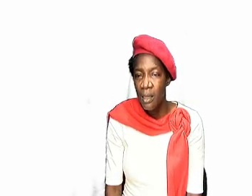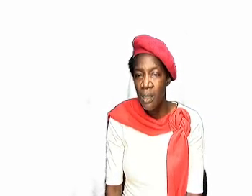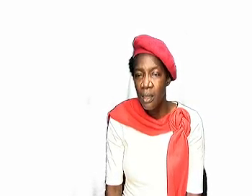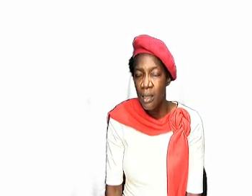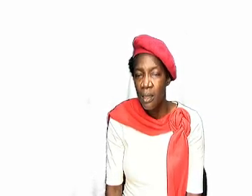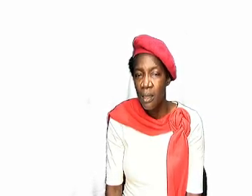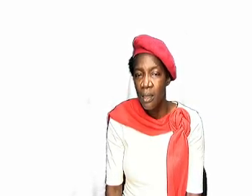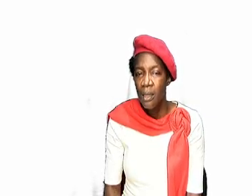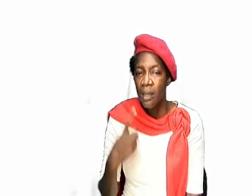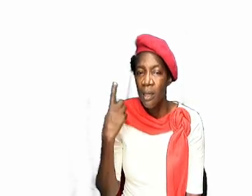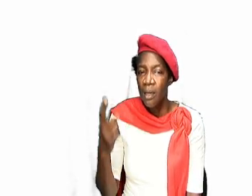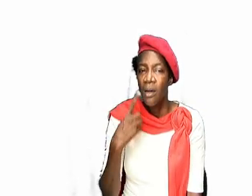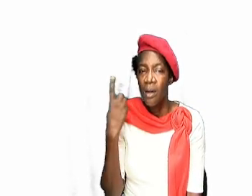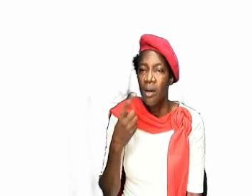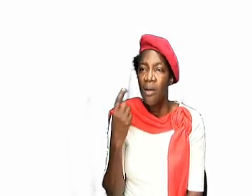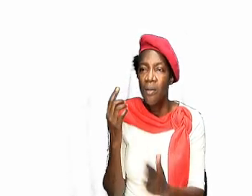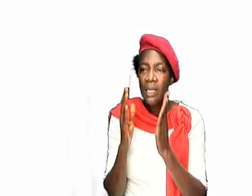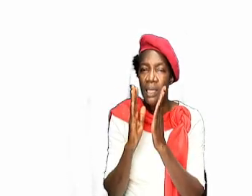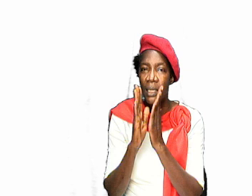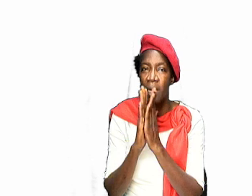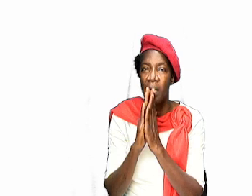always asked the Lord,